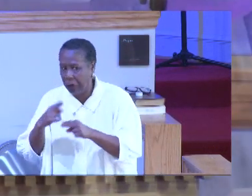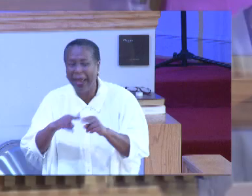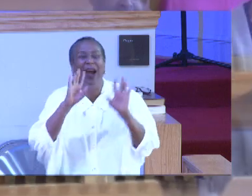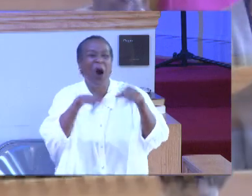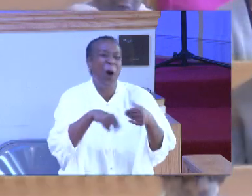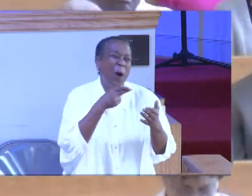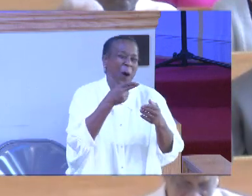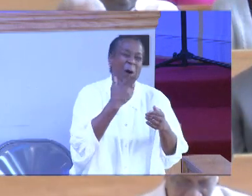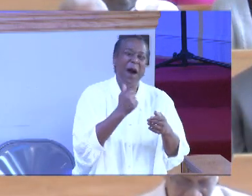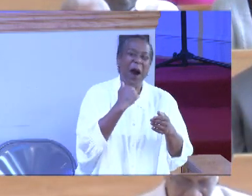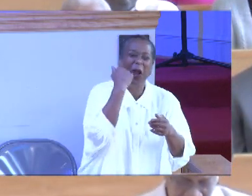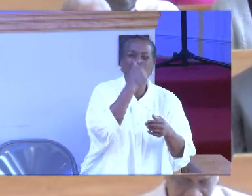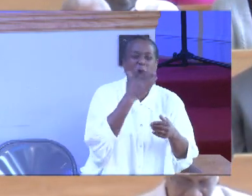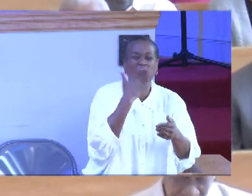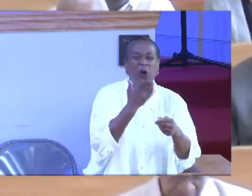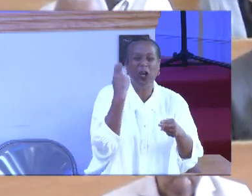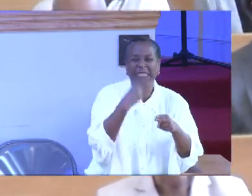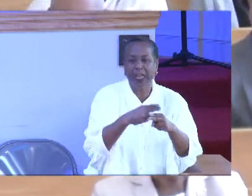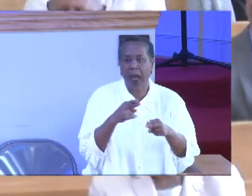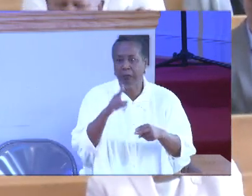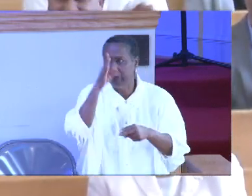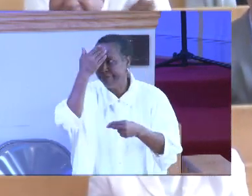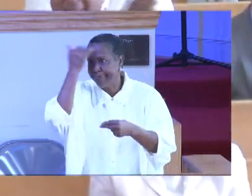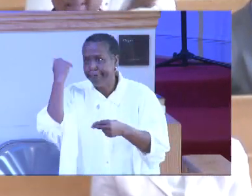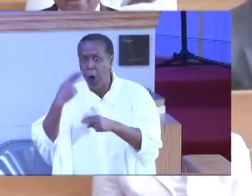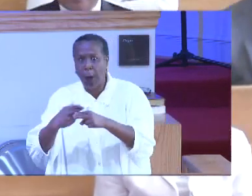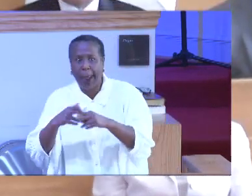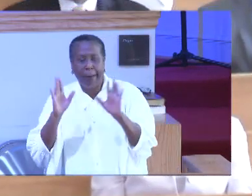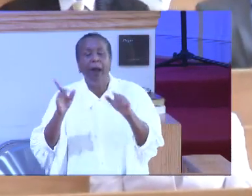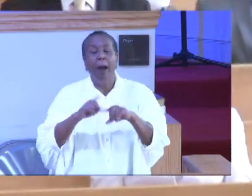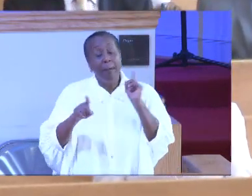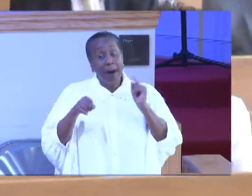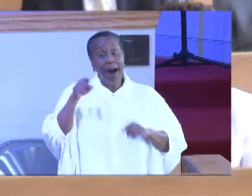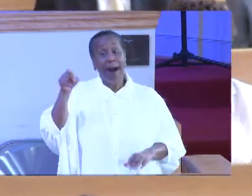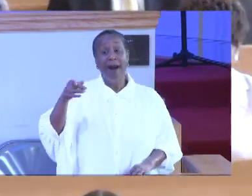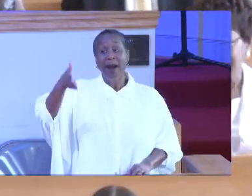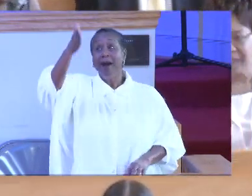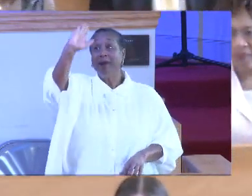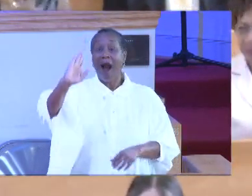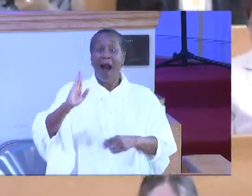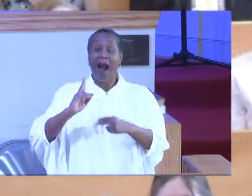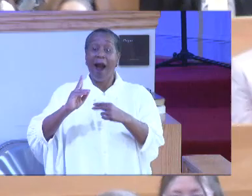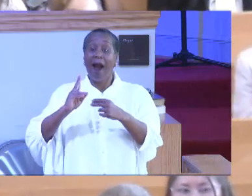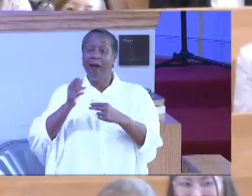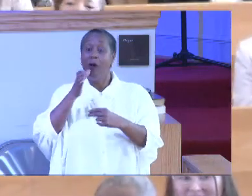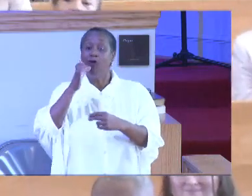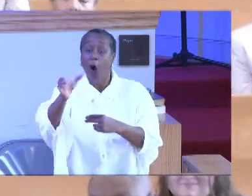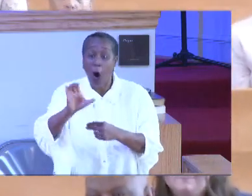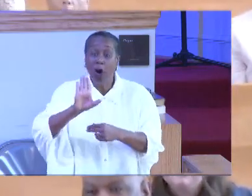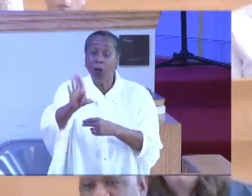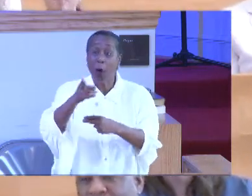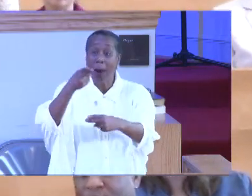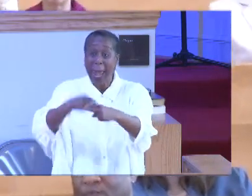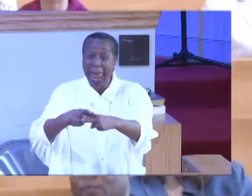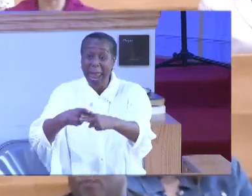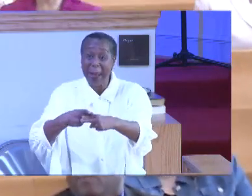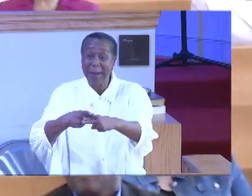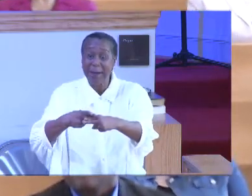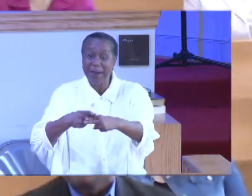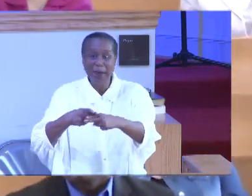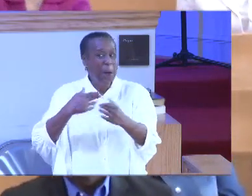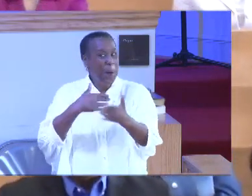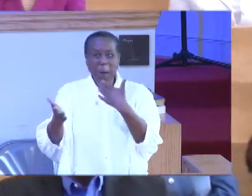Honey, you sure looking good today. But aren't you glad he calls you by your name? Whatever